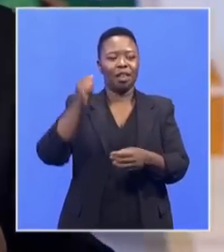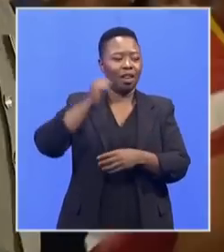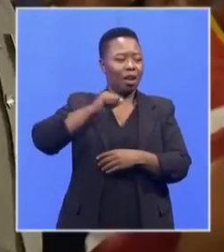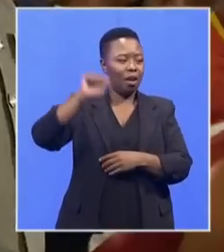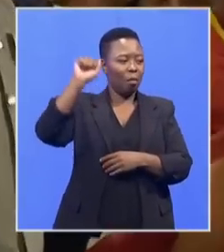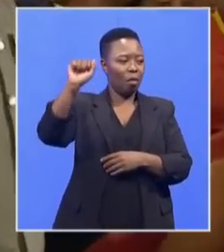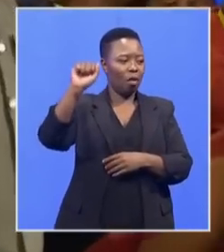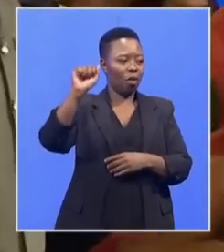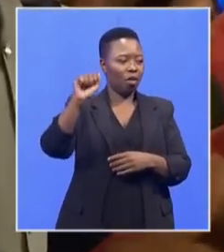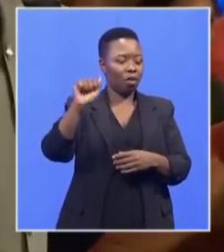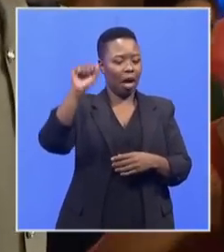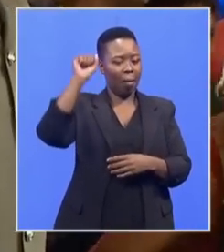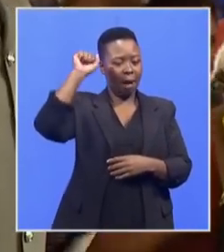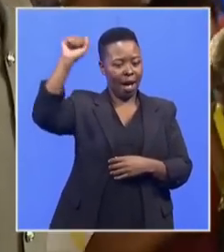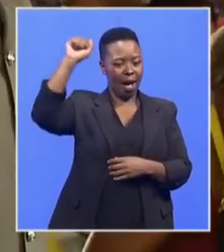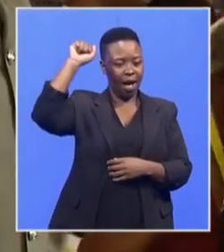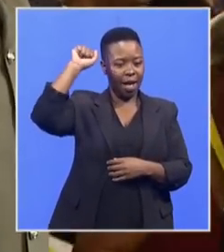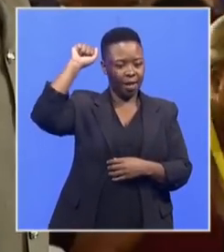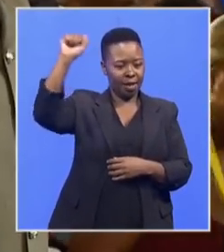Amandla.